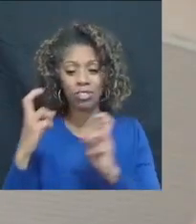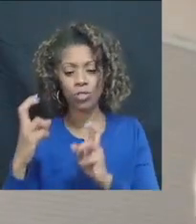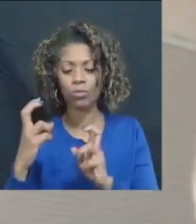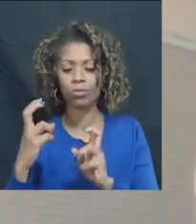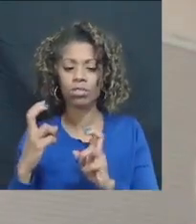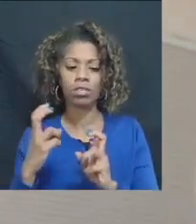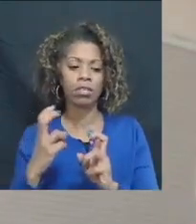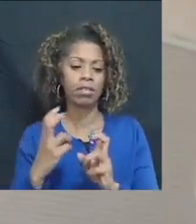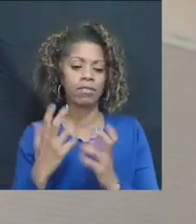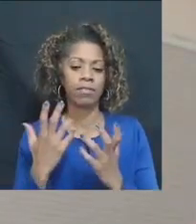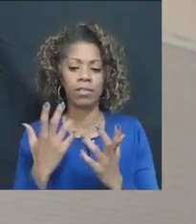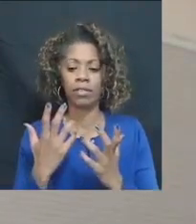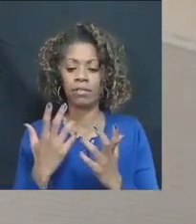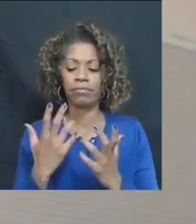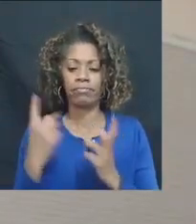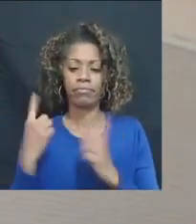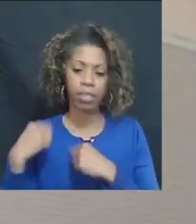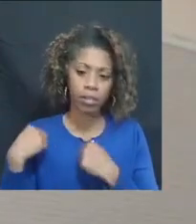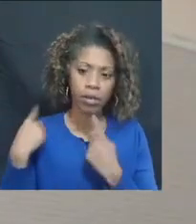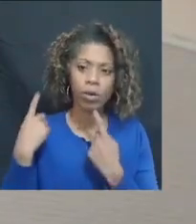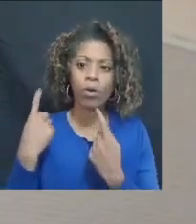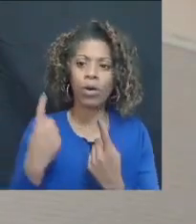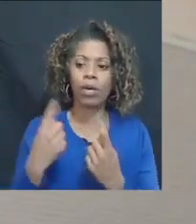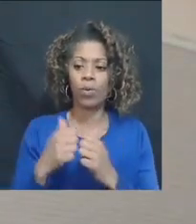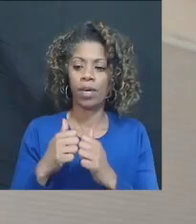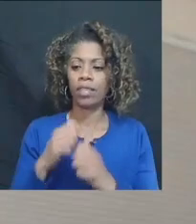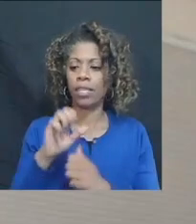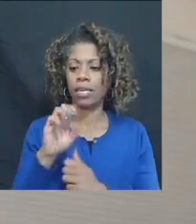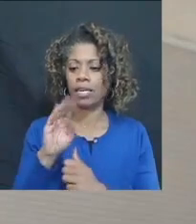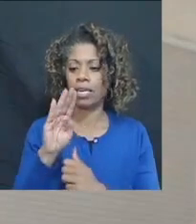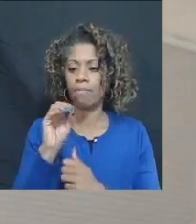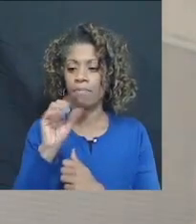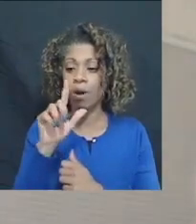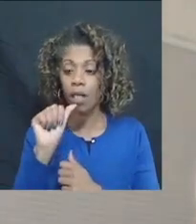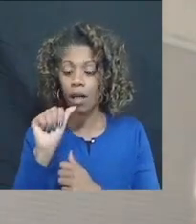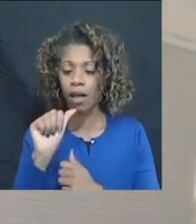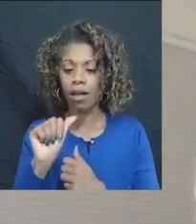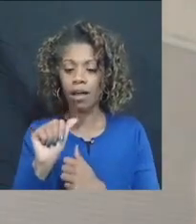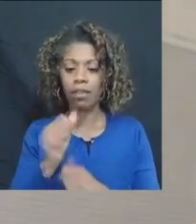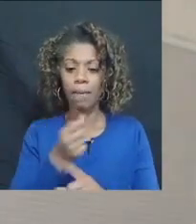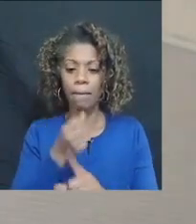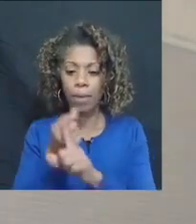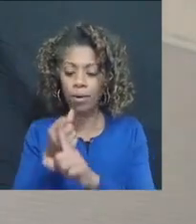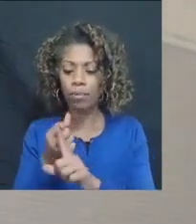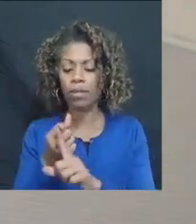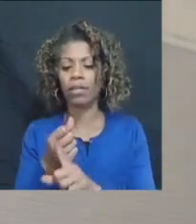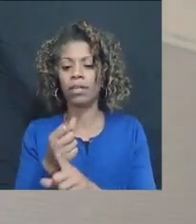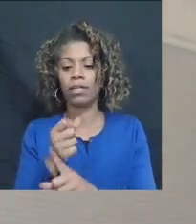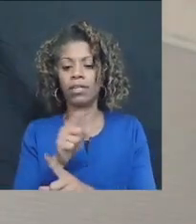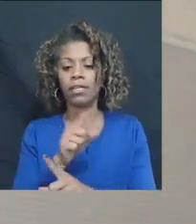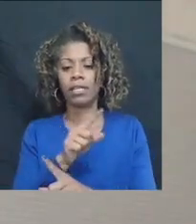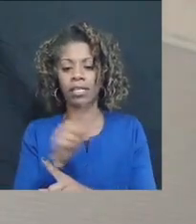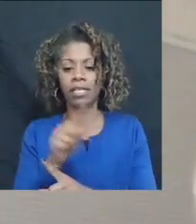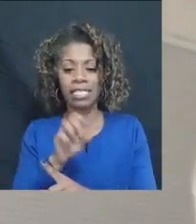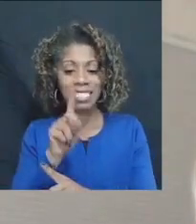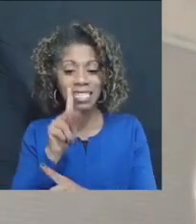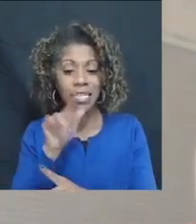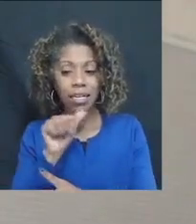ongoing problems with Ebola to Zika to obviously now COVID-19.